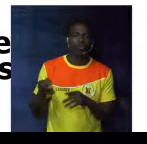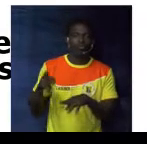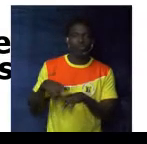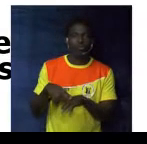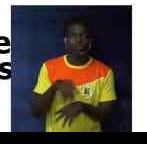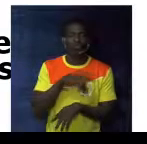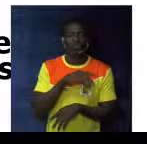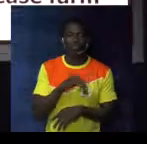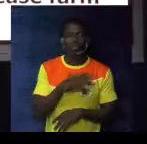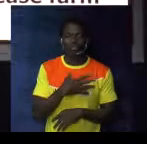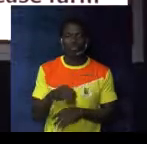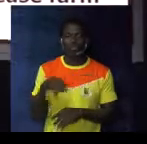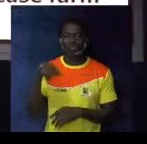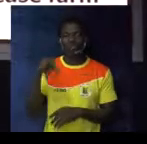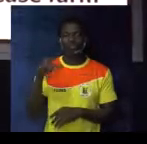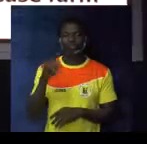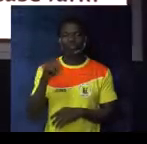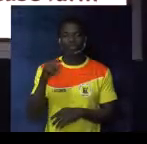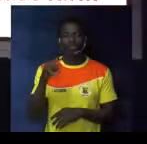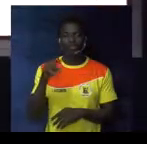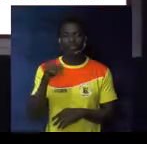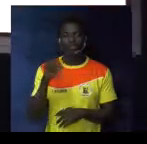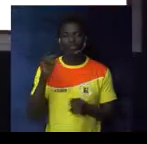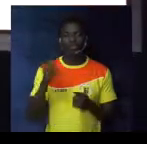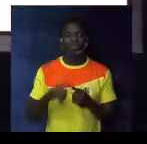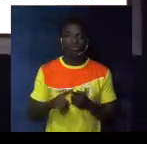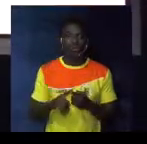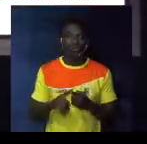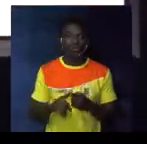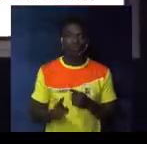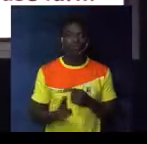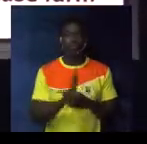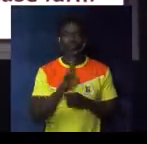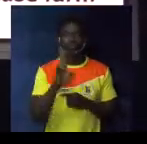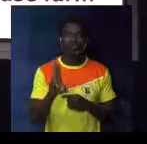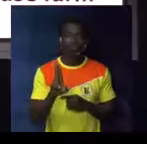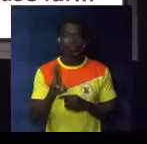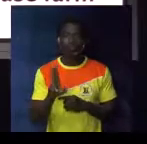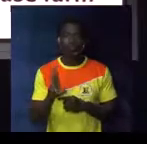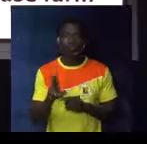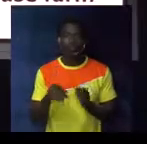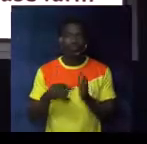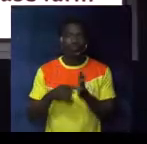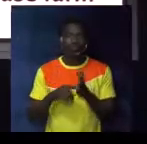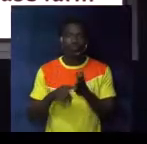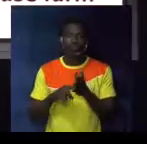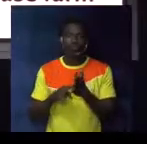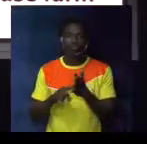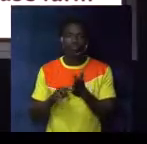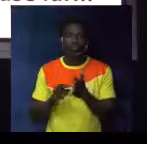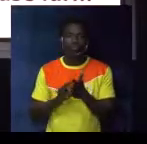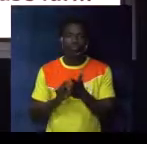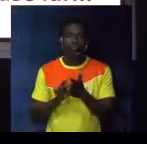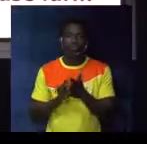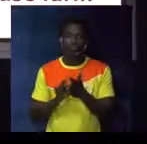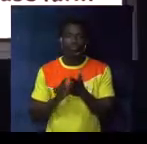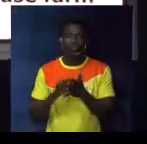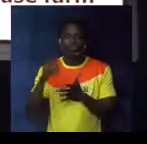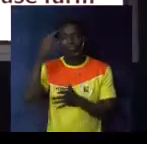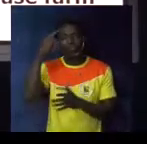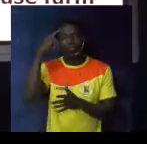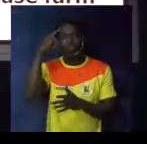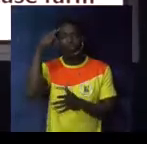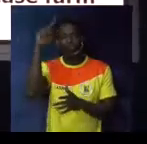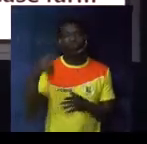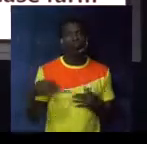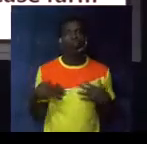and quantity. Next is using of drugs for animals to prevent animal diseases. Today, we